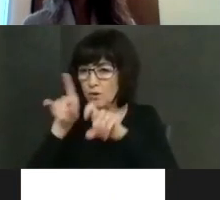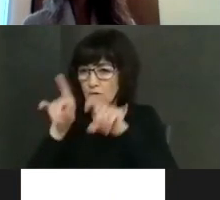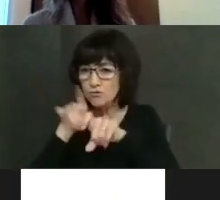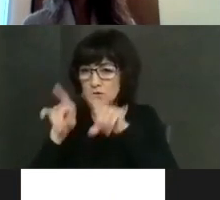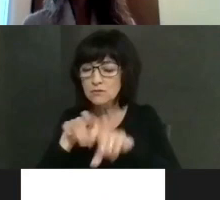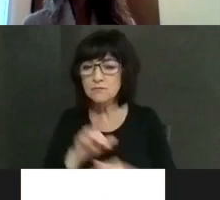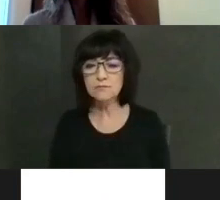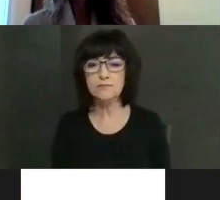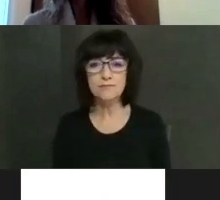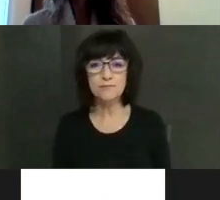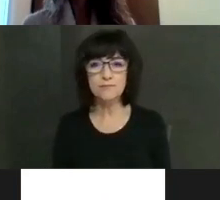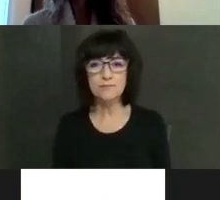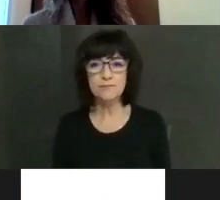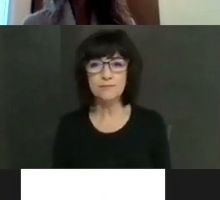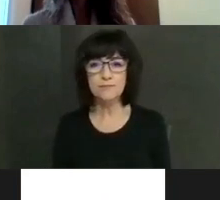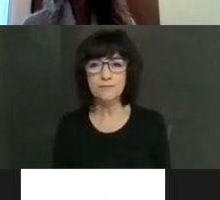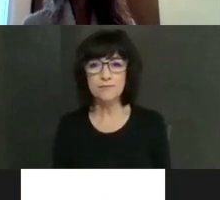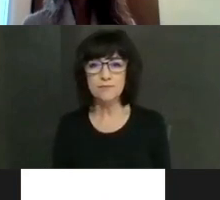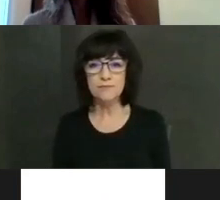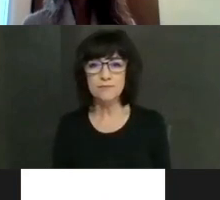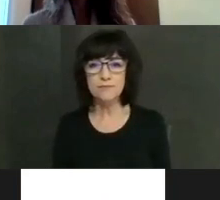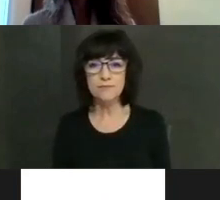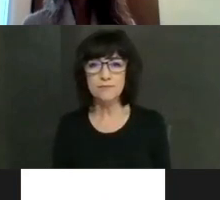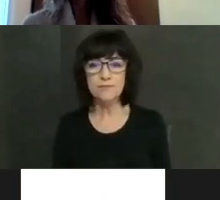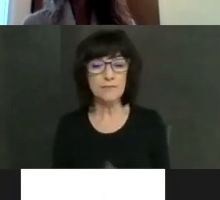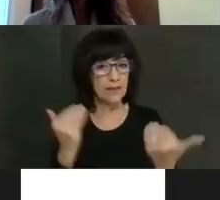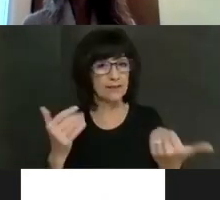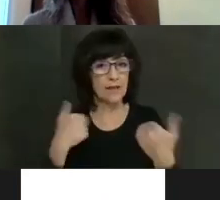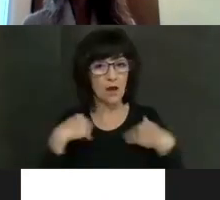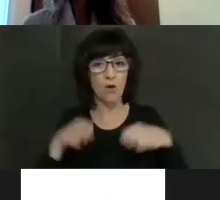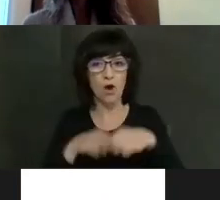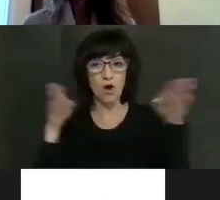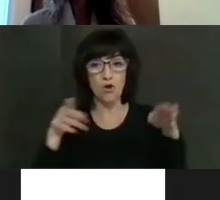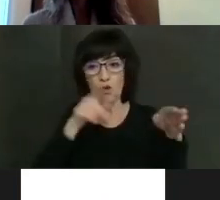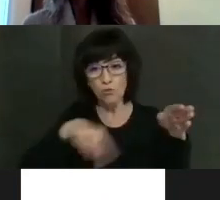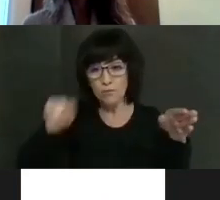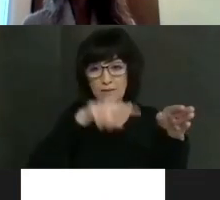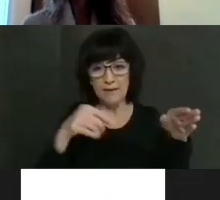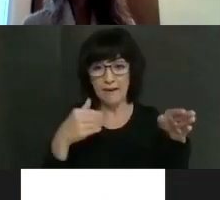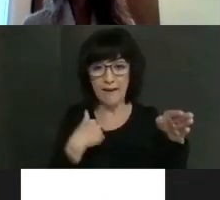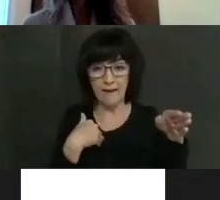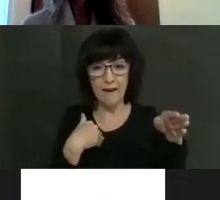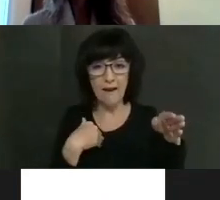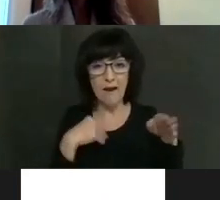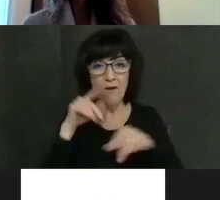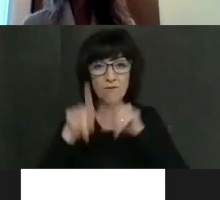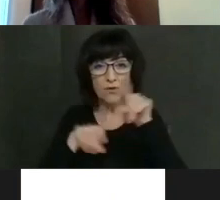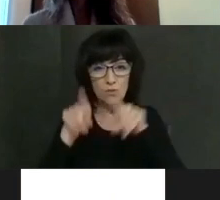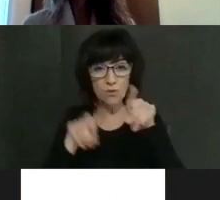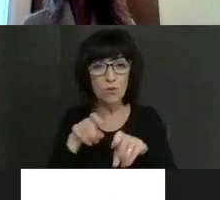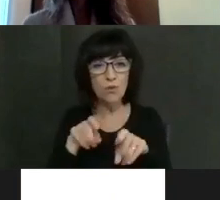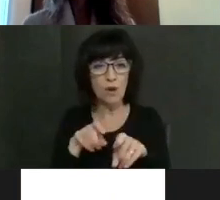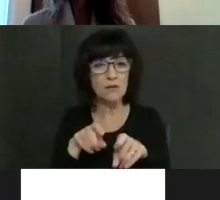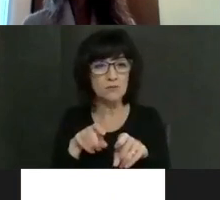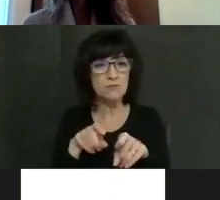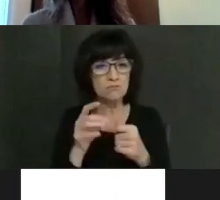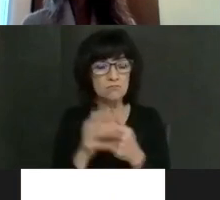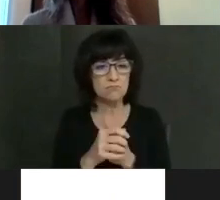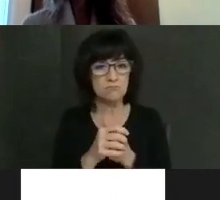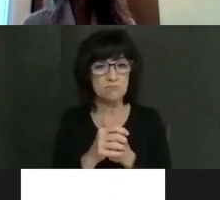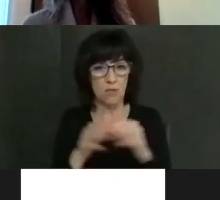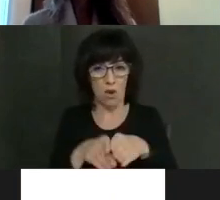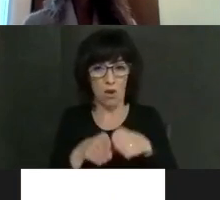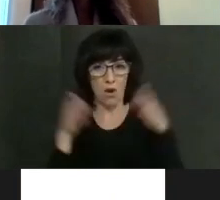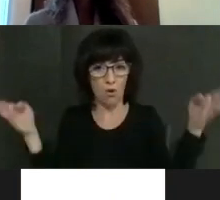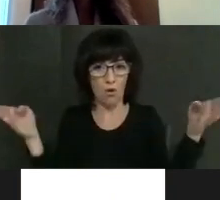I don't see any more. I'll just open it up. If anybody has any questions, the floor is yours, and or otherwise I have